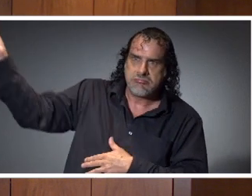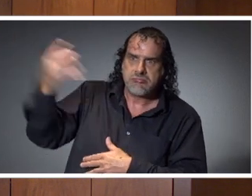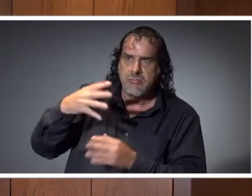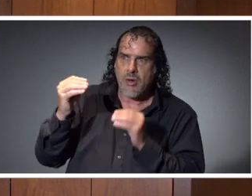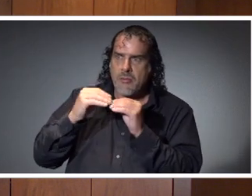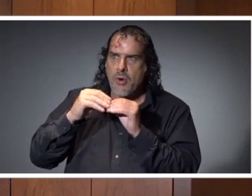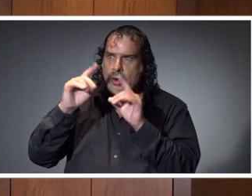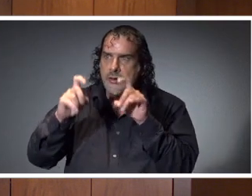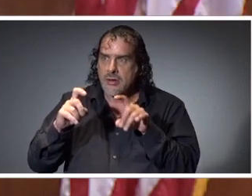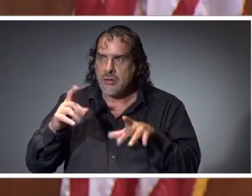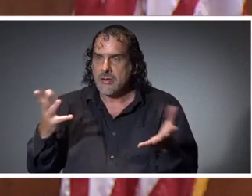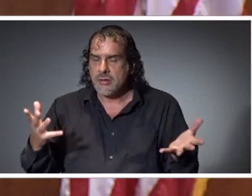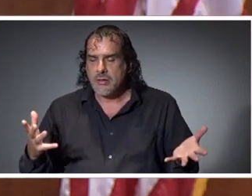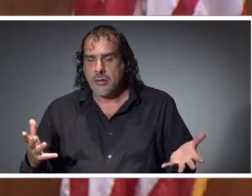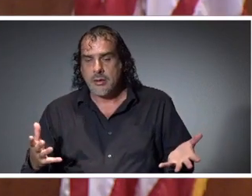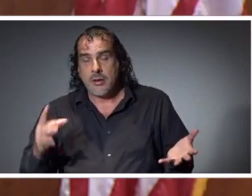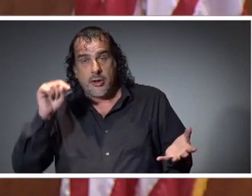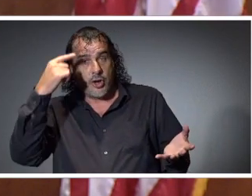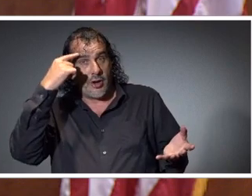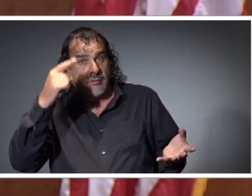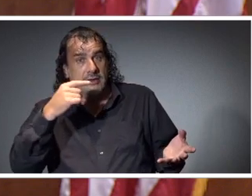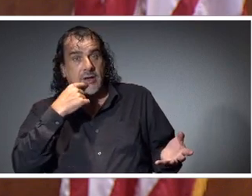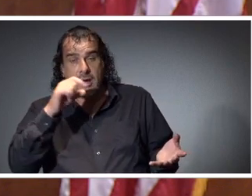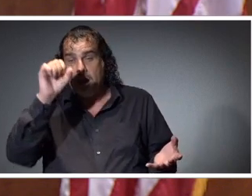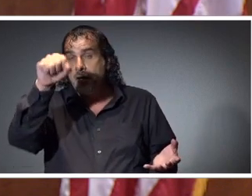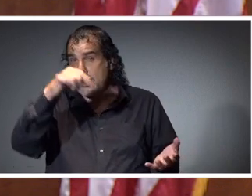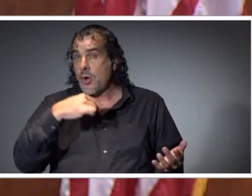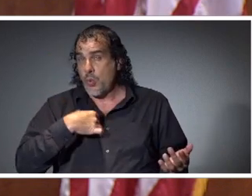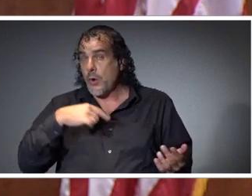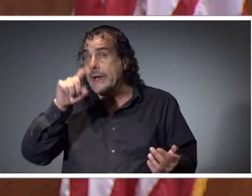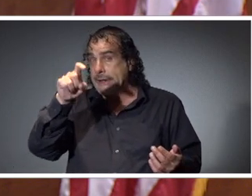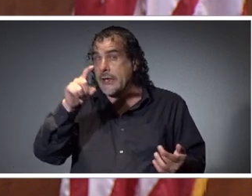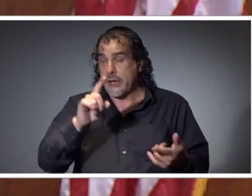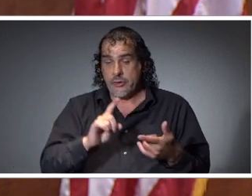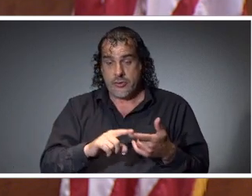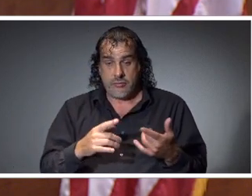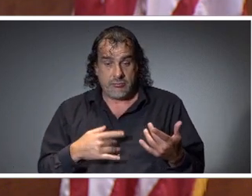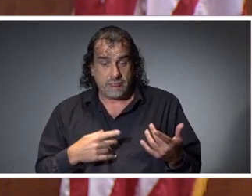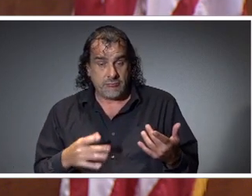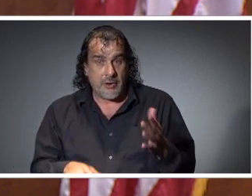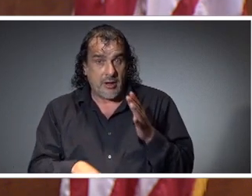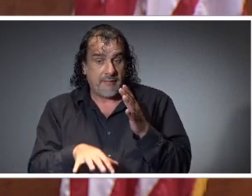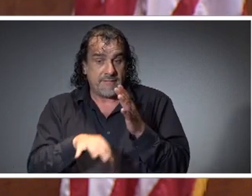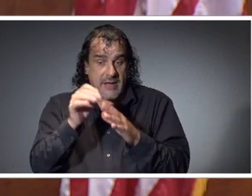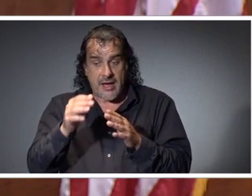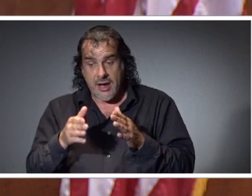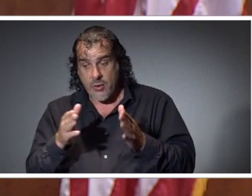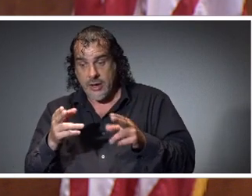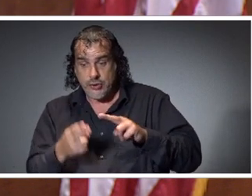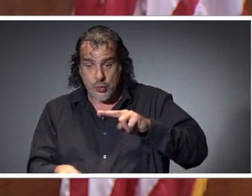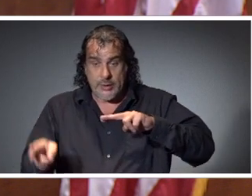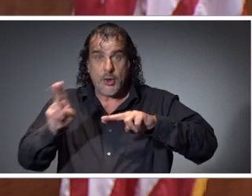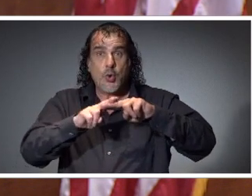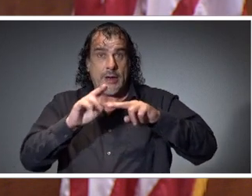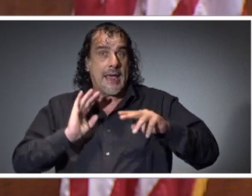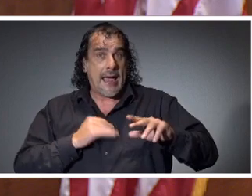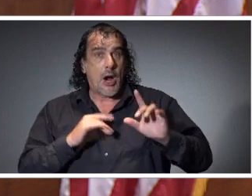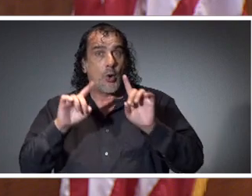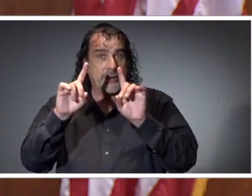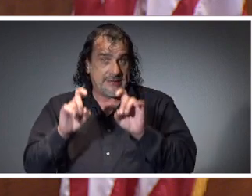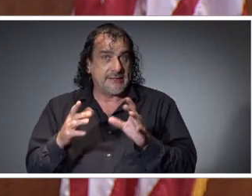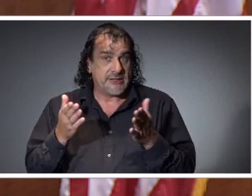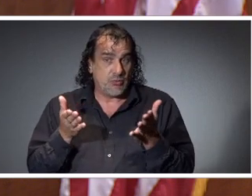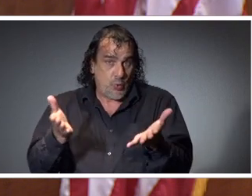we certainly need to be looking at ways to increase testing capacity and increase